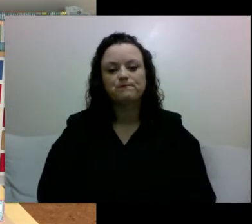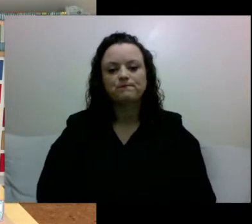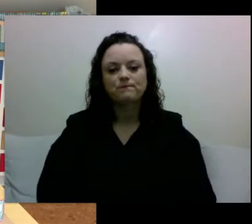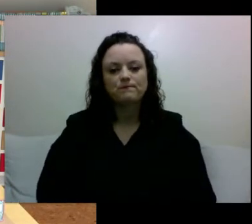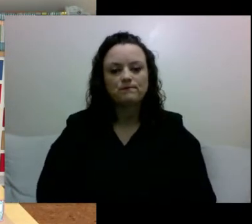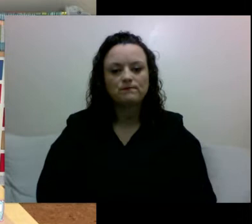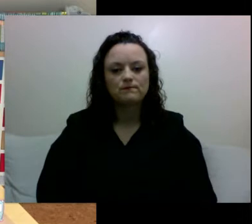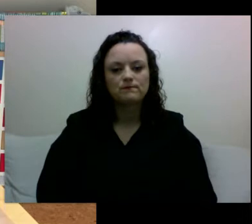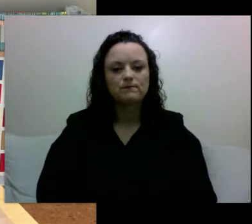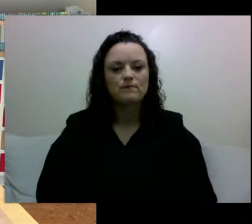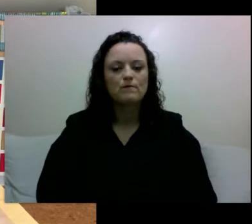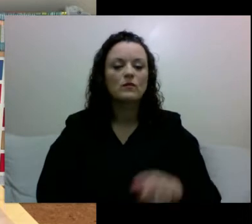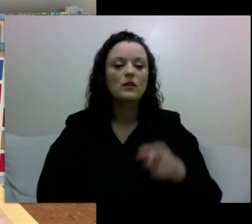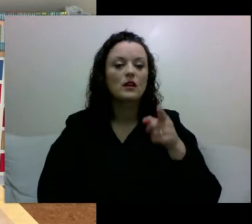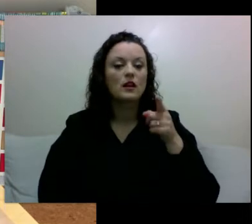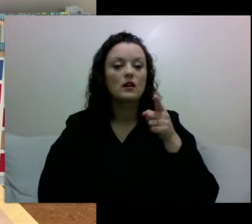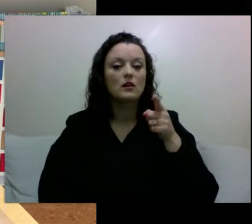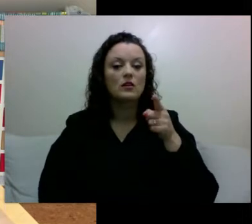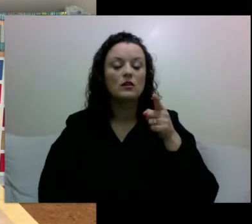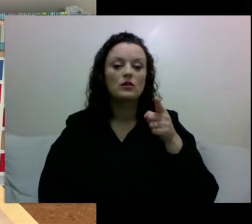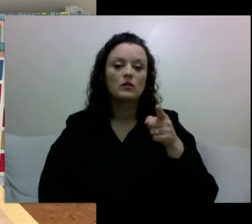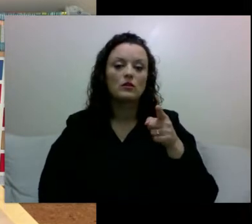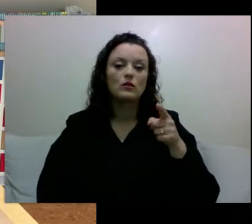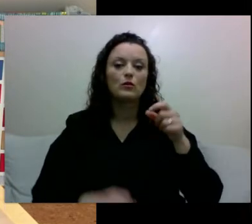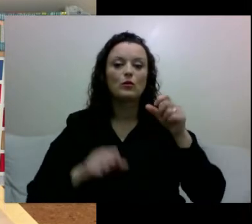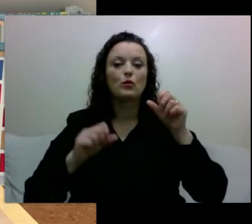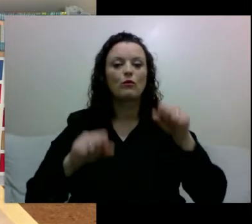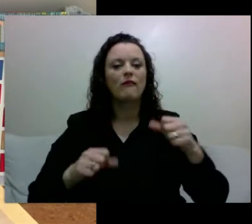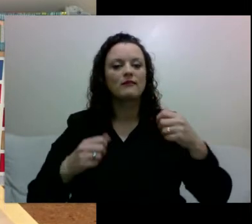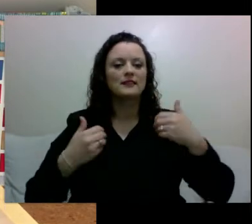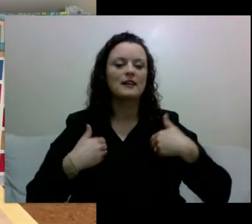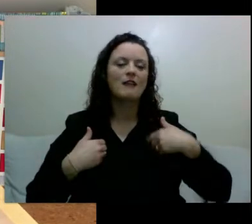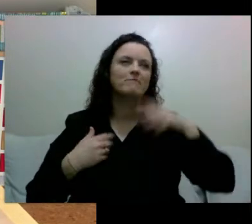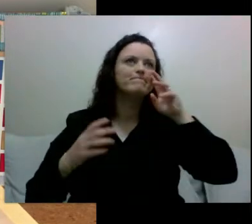And you can make little plays. You're like,